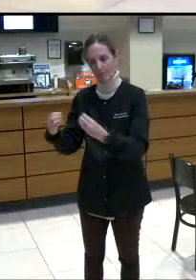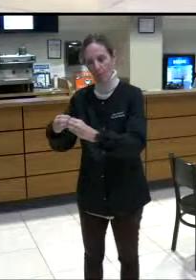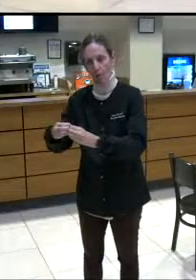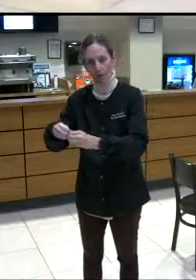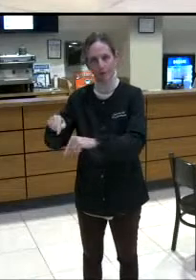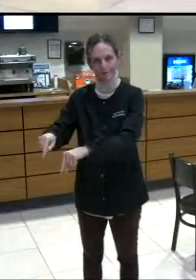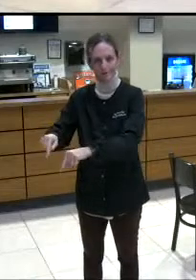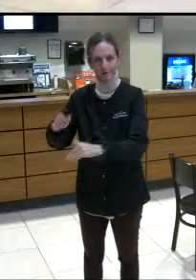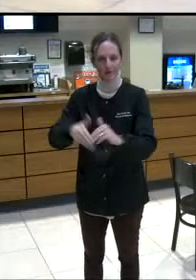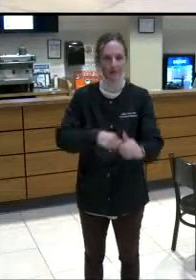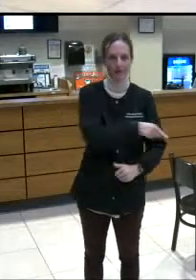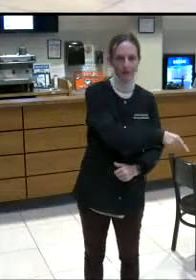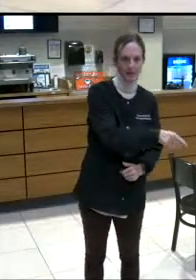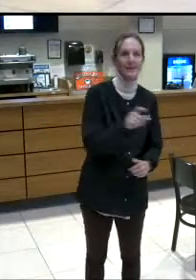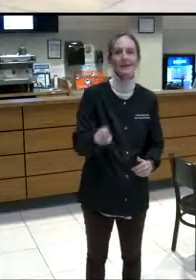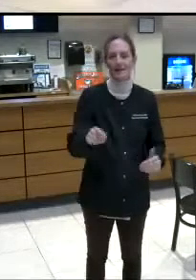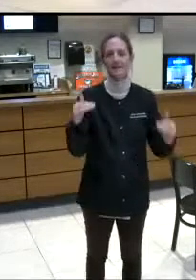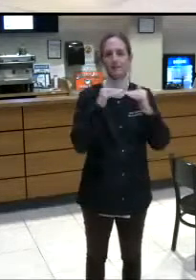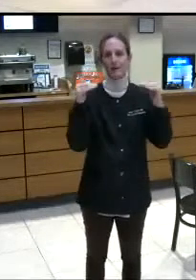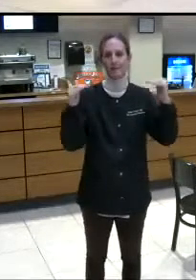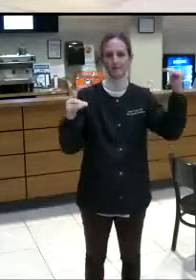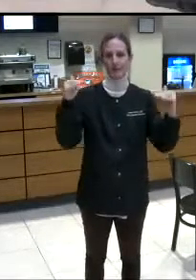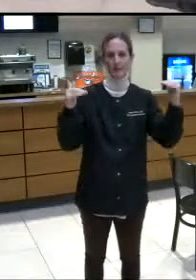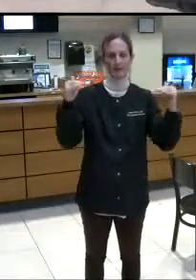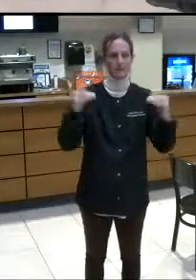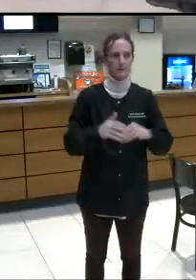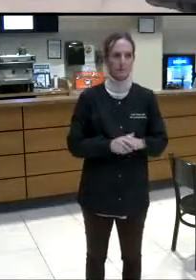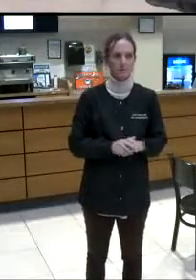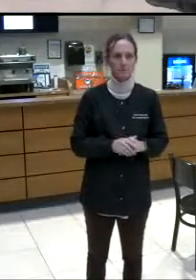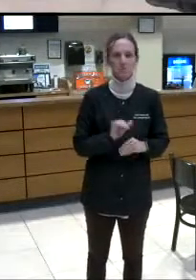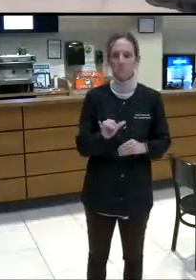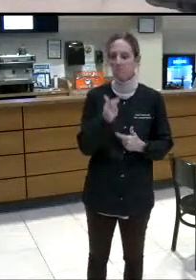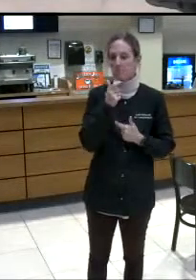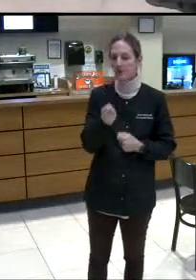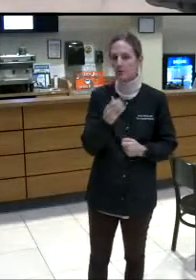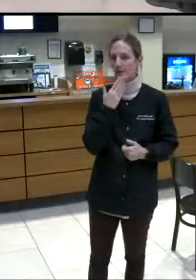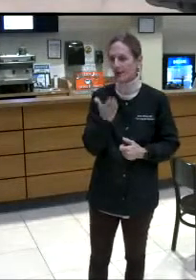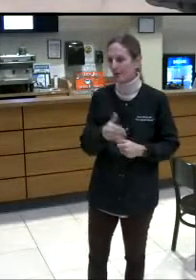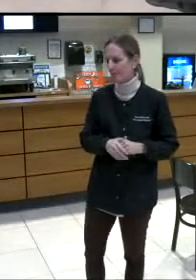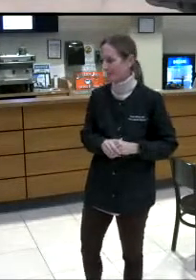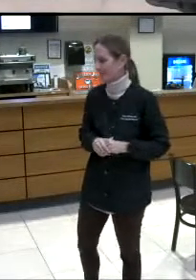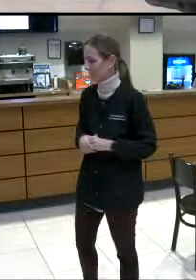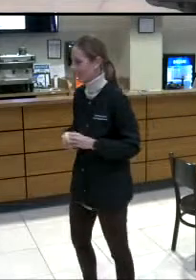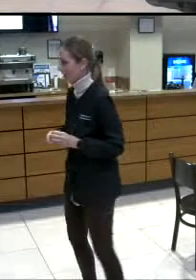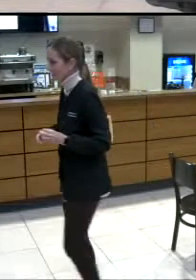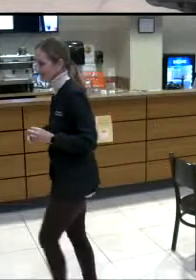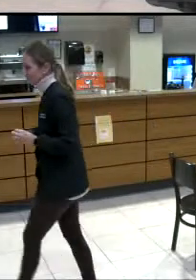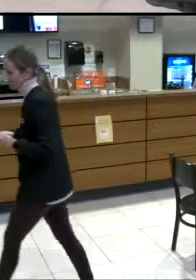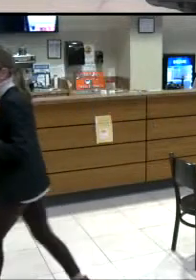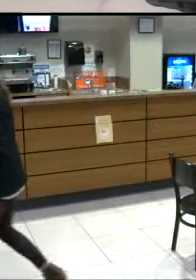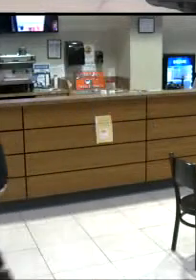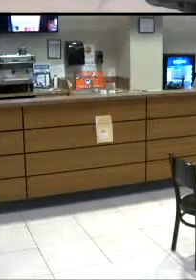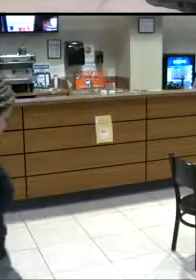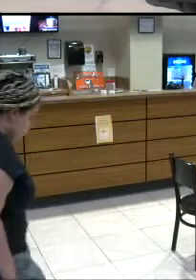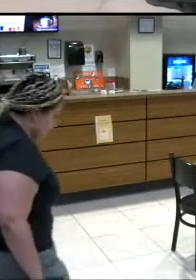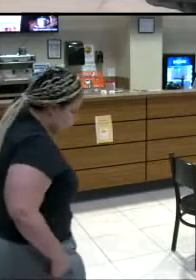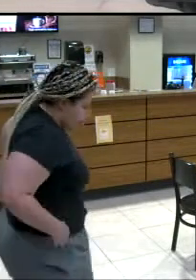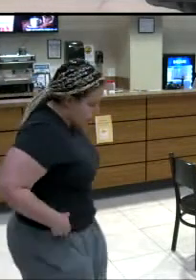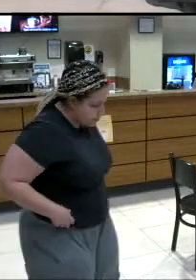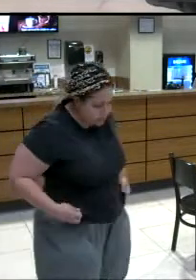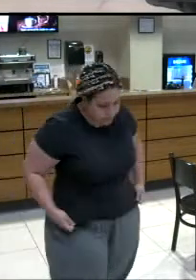another subject. Okay, that's interesting. Thank you. Mhm. The other question I had was the implement a ninth grade